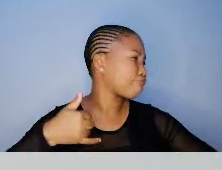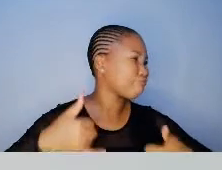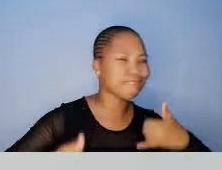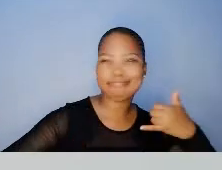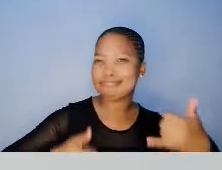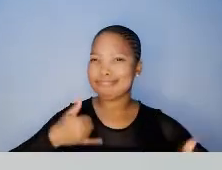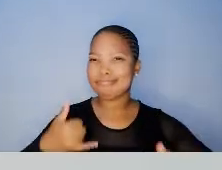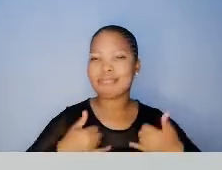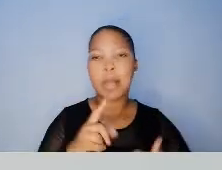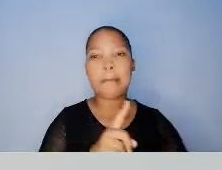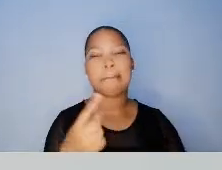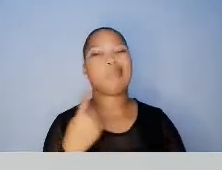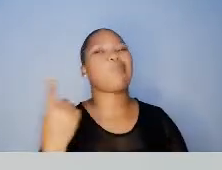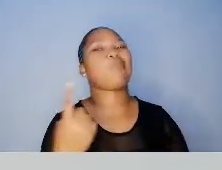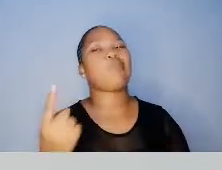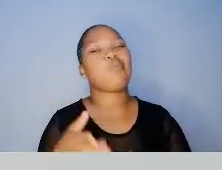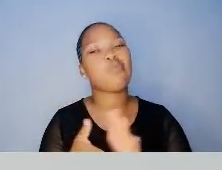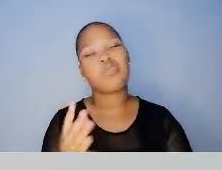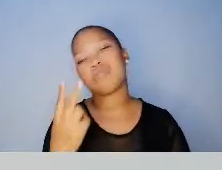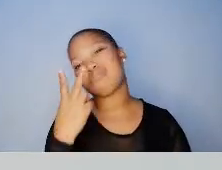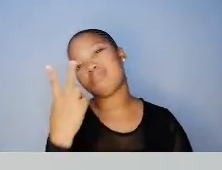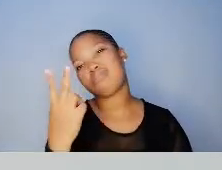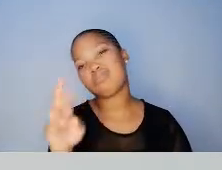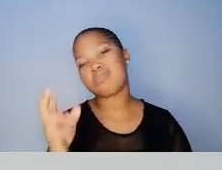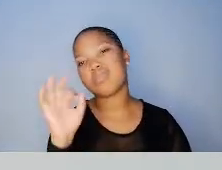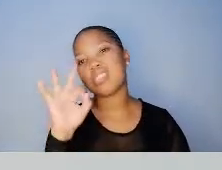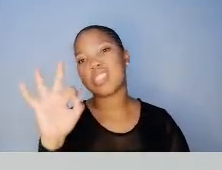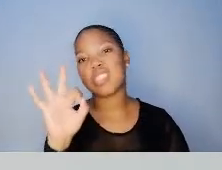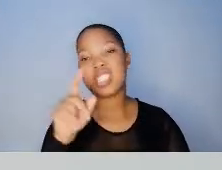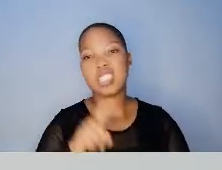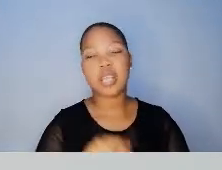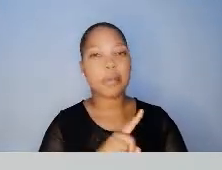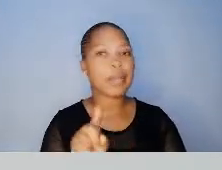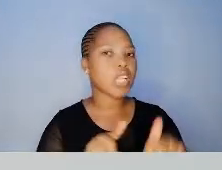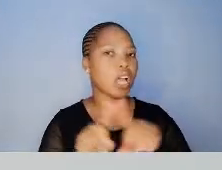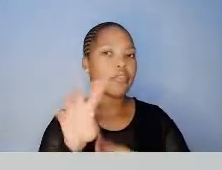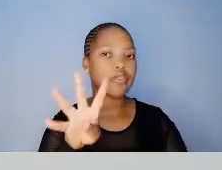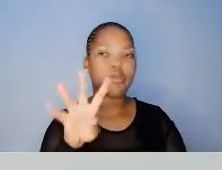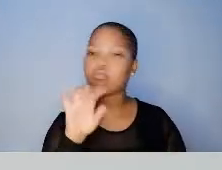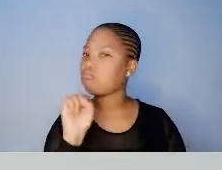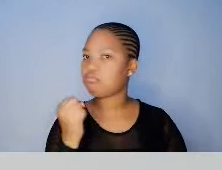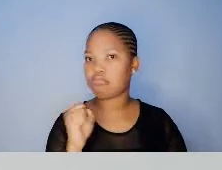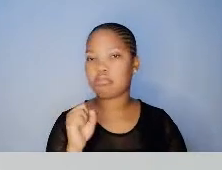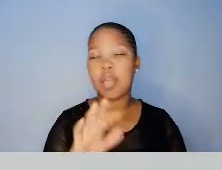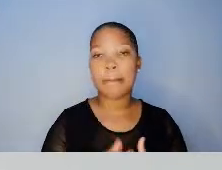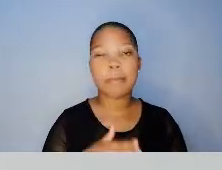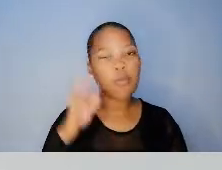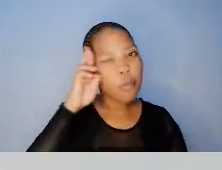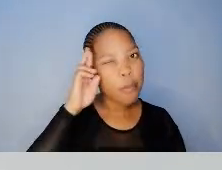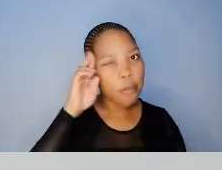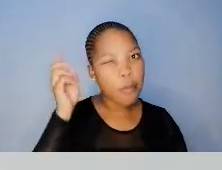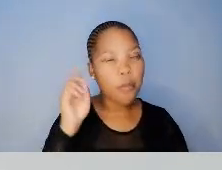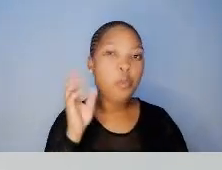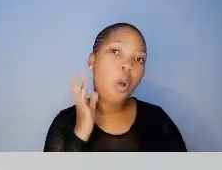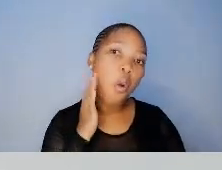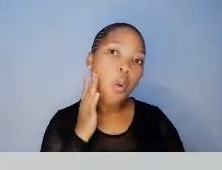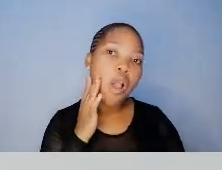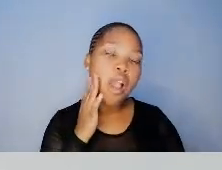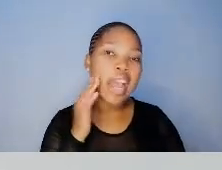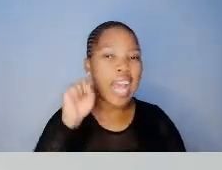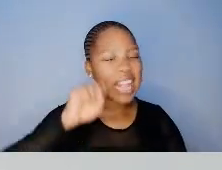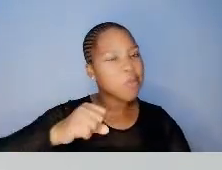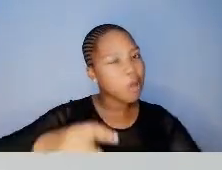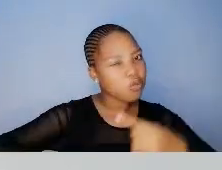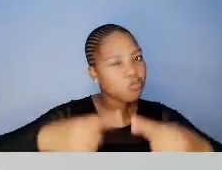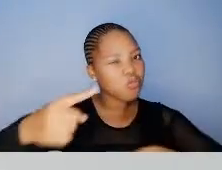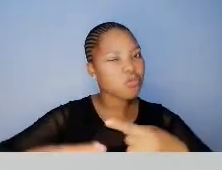but we only went twice or thrice, but it's not more than 4 times, because I remember that when we were supposed